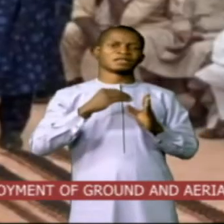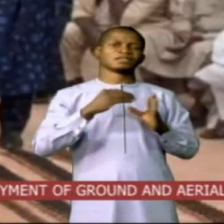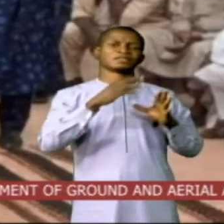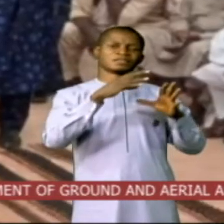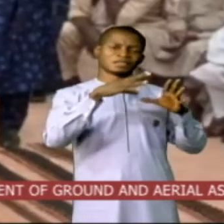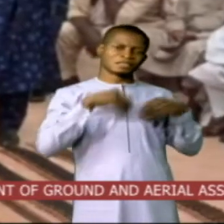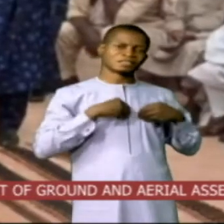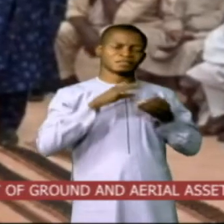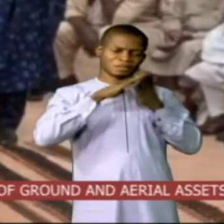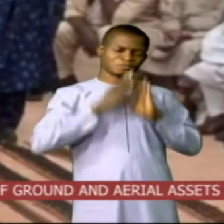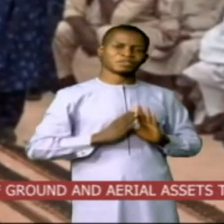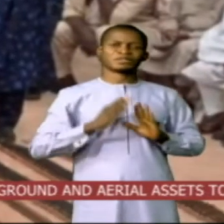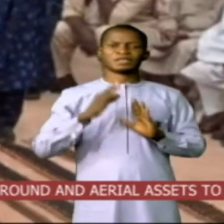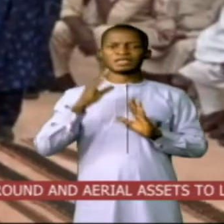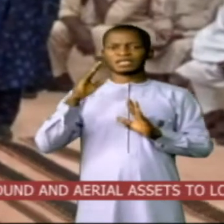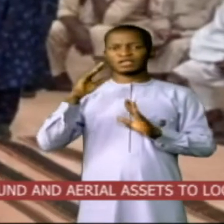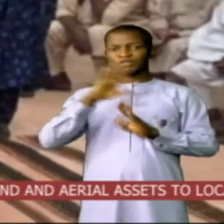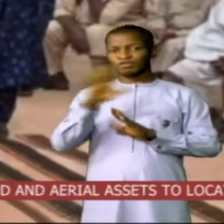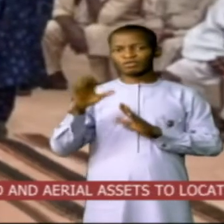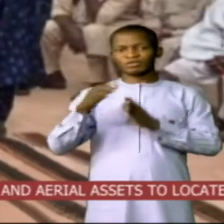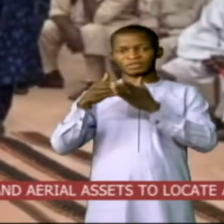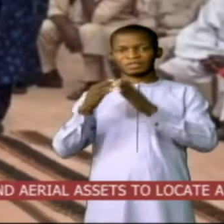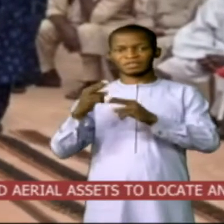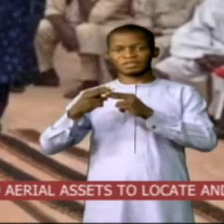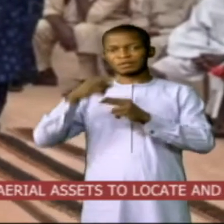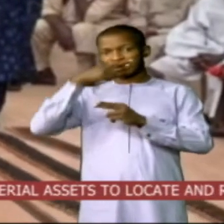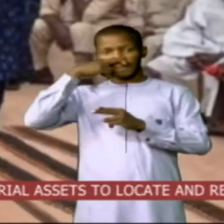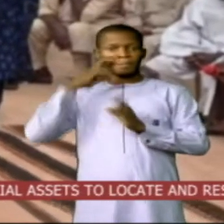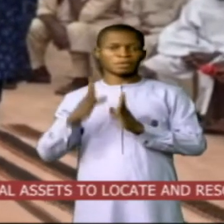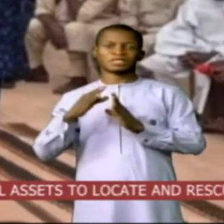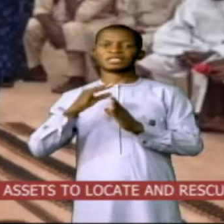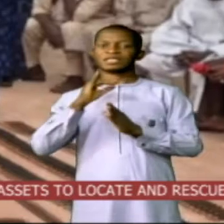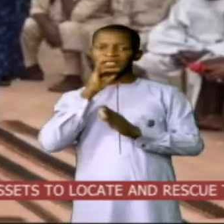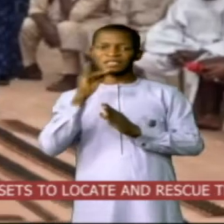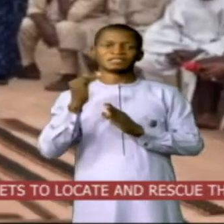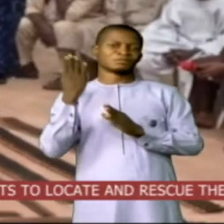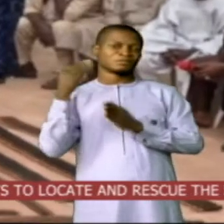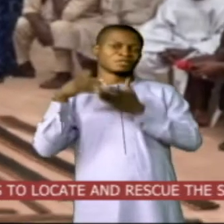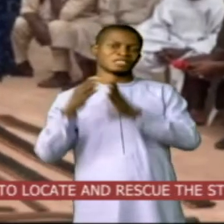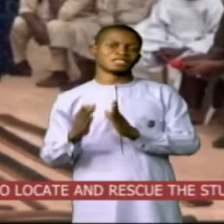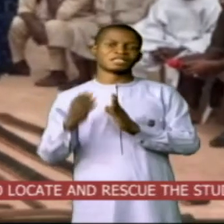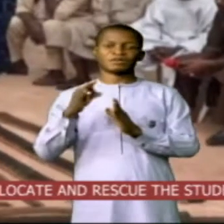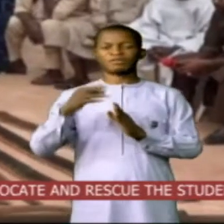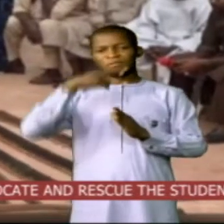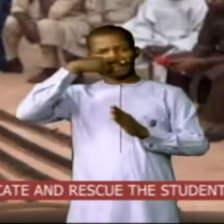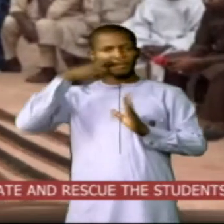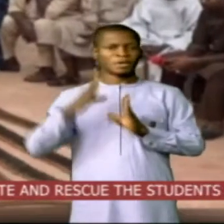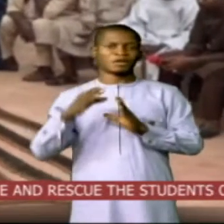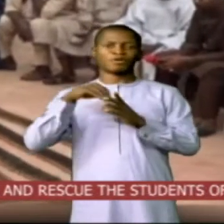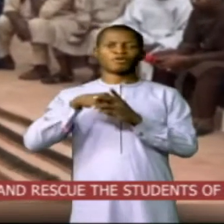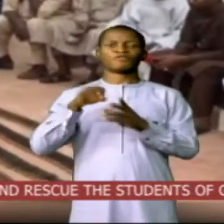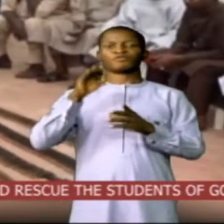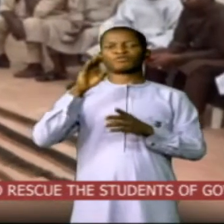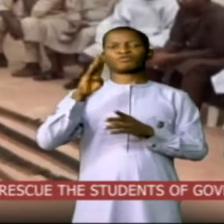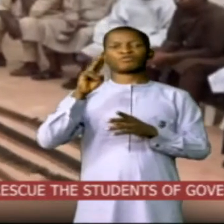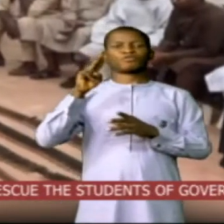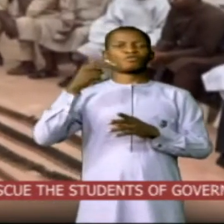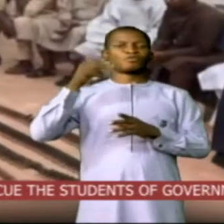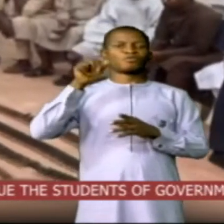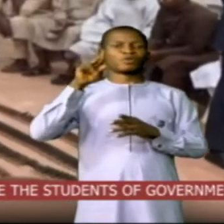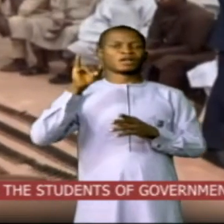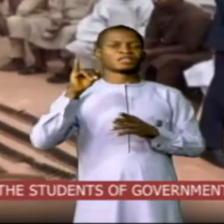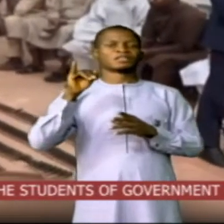the eldest son of the late paramount leader of the armed bandits in Zamfara State, Buhari Ndaji, who was killed